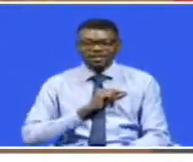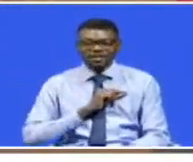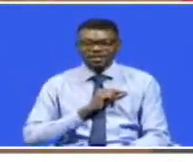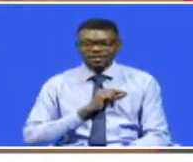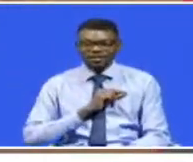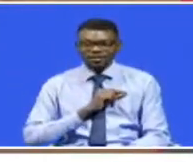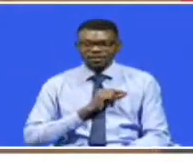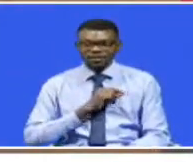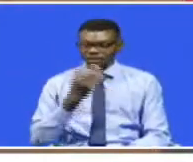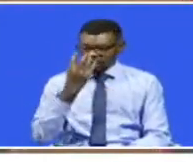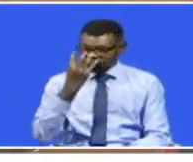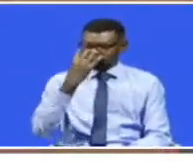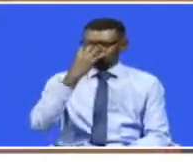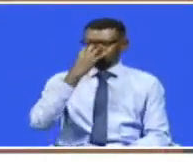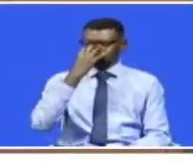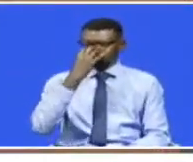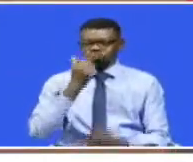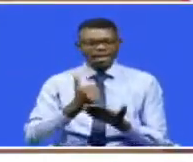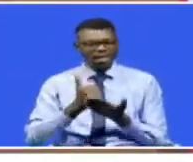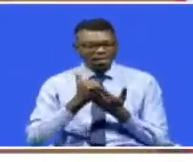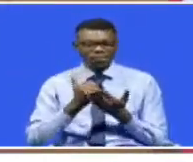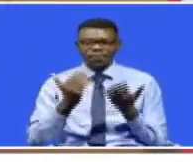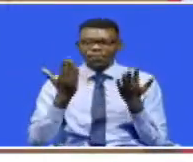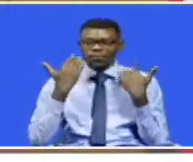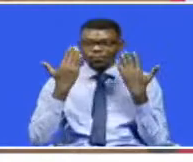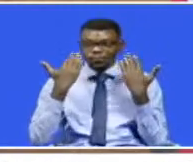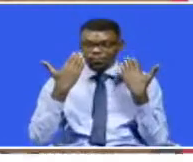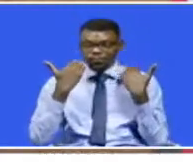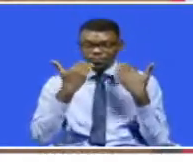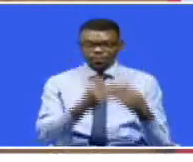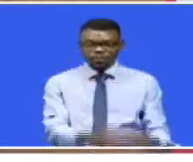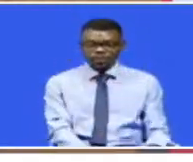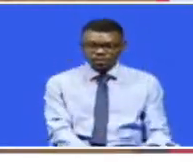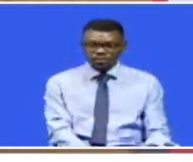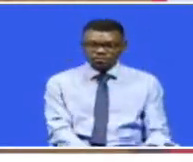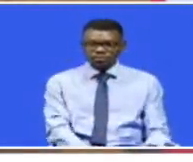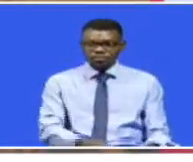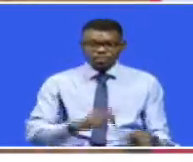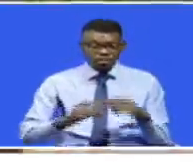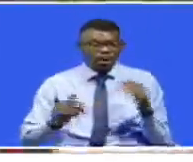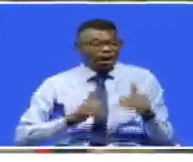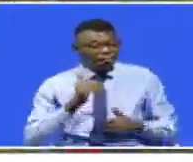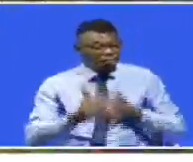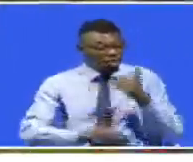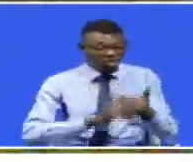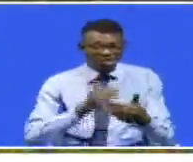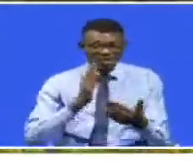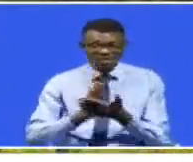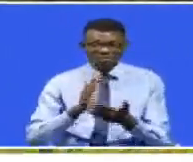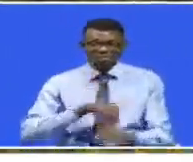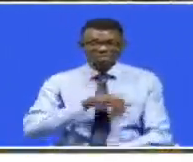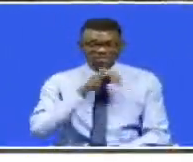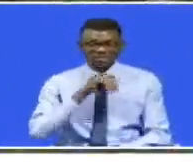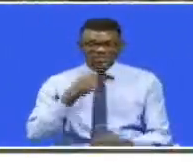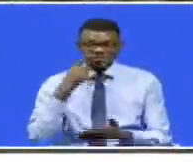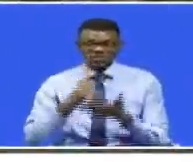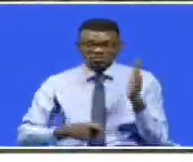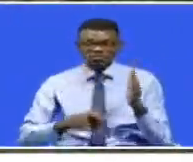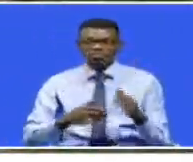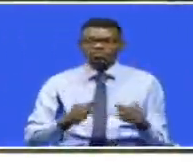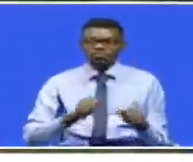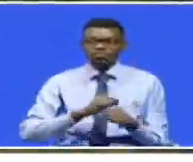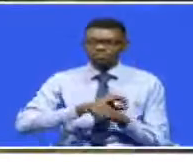oxygen levels are 90 and above. But it is a process. Raila says he has been